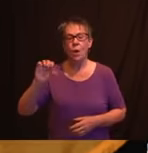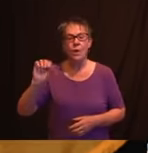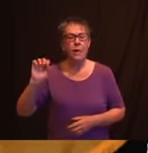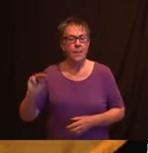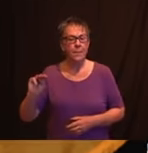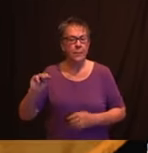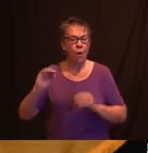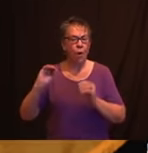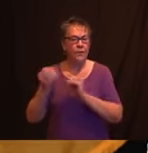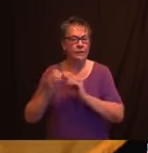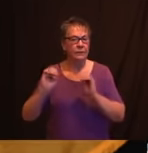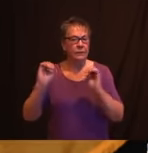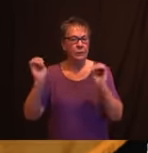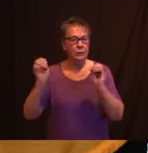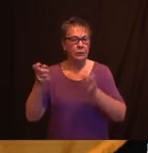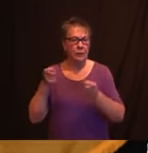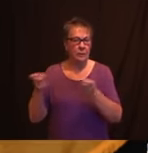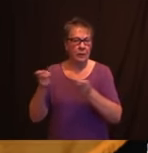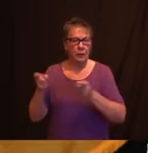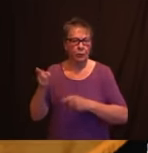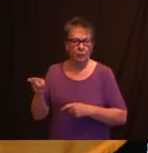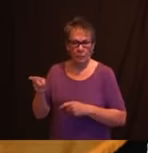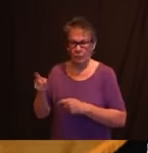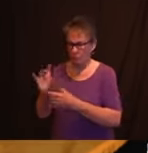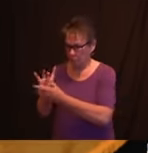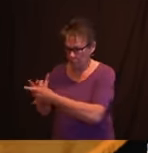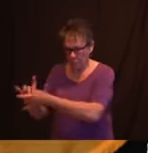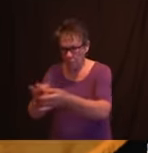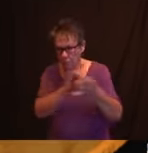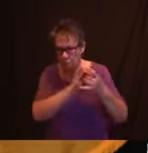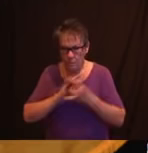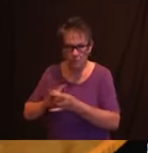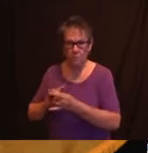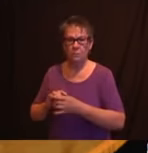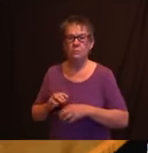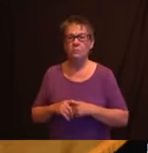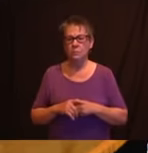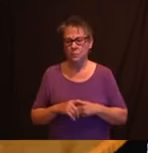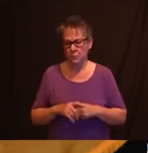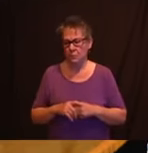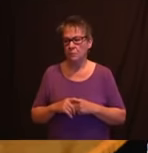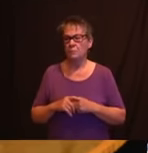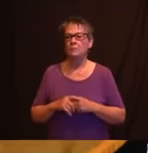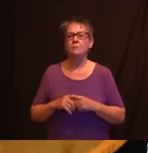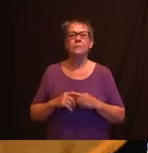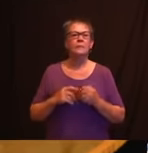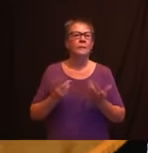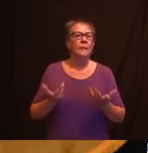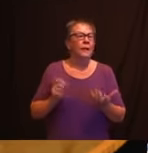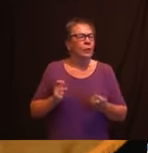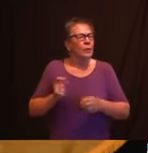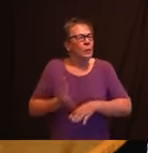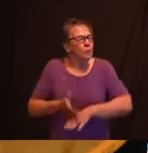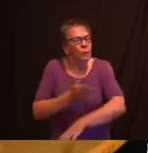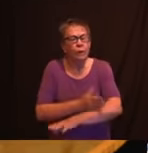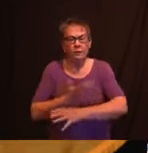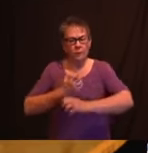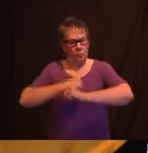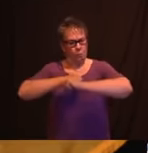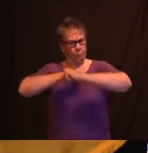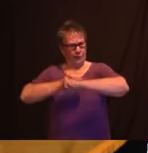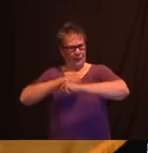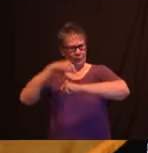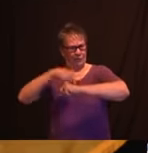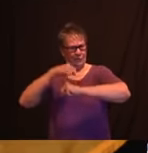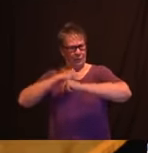and protections at long-term care facilities impacted by this public health emergency. These funds will cover